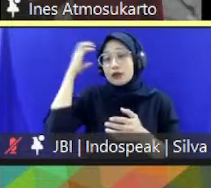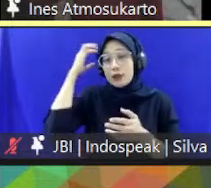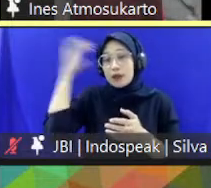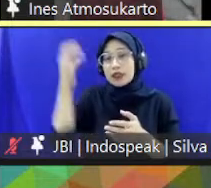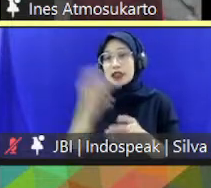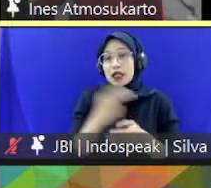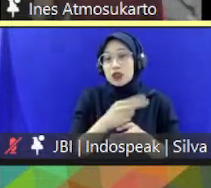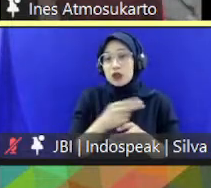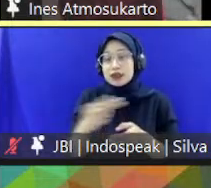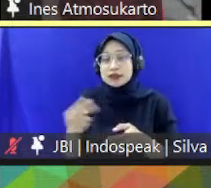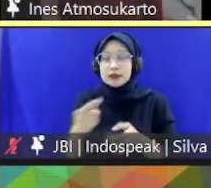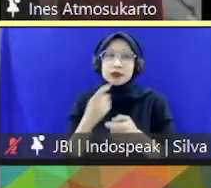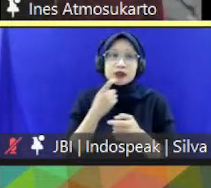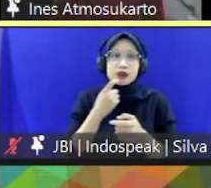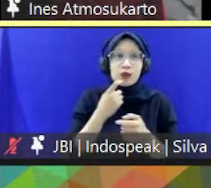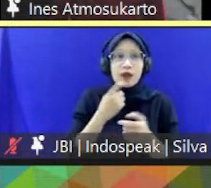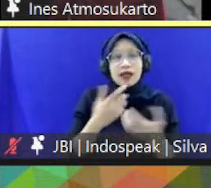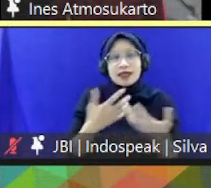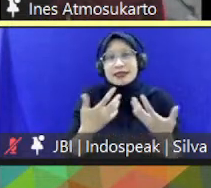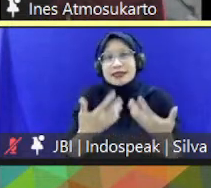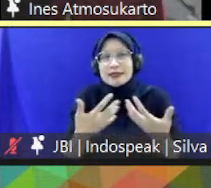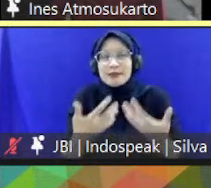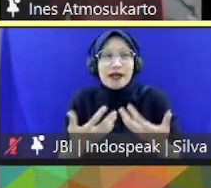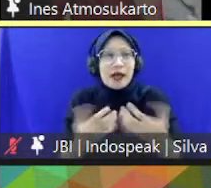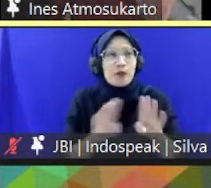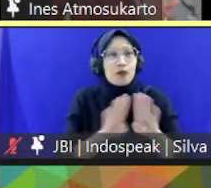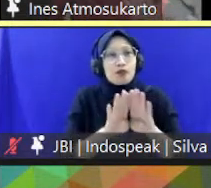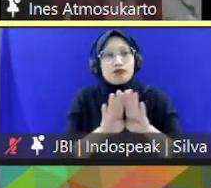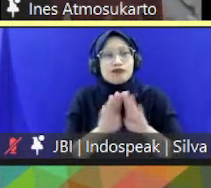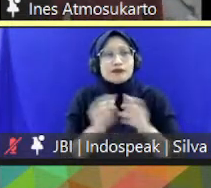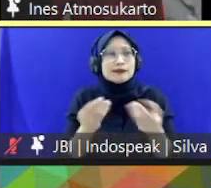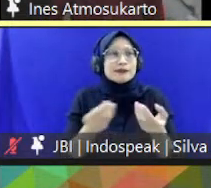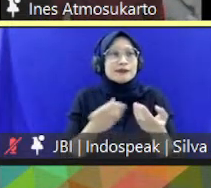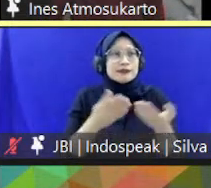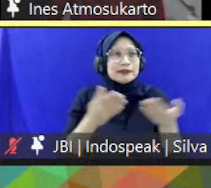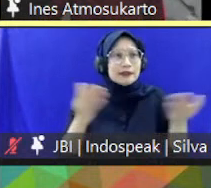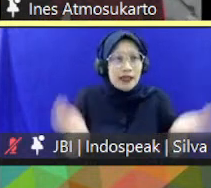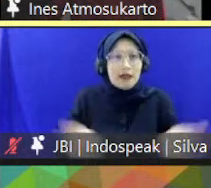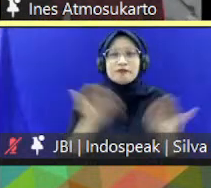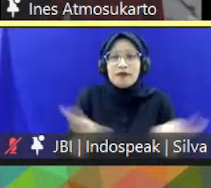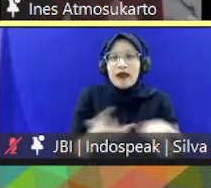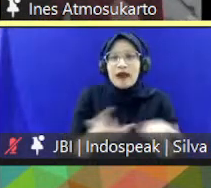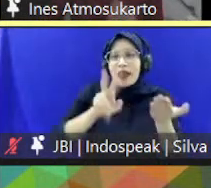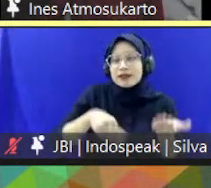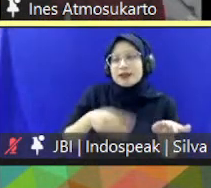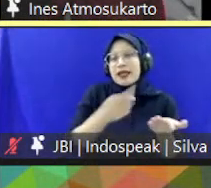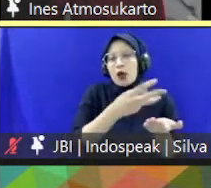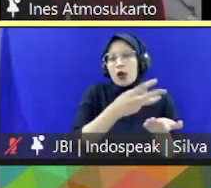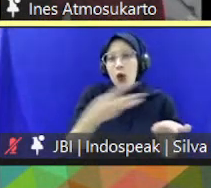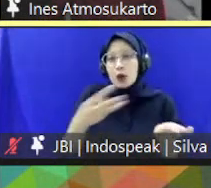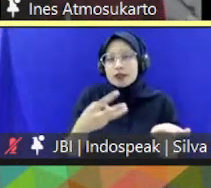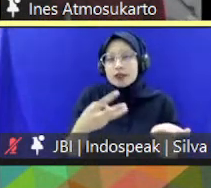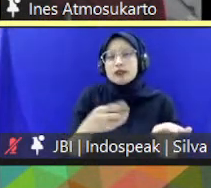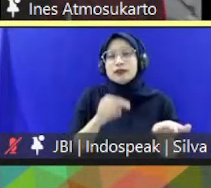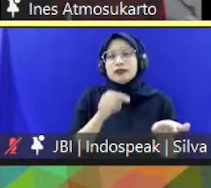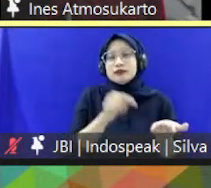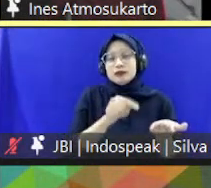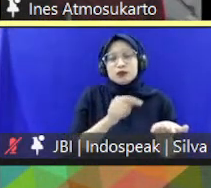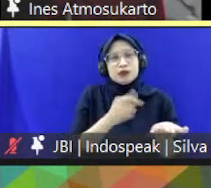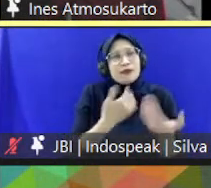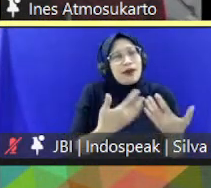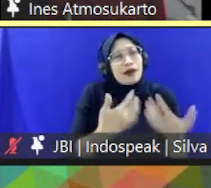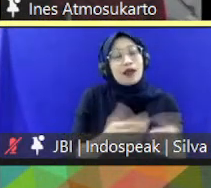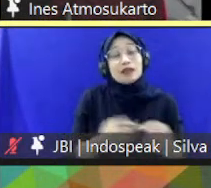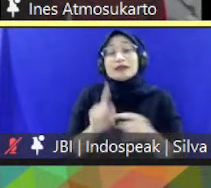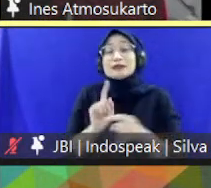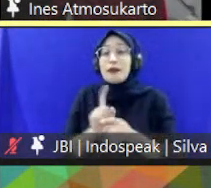trying to figure out how to reopen its economy. It's a warning, which is important because the UK, which has